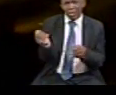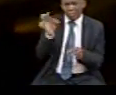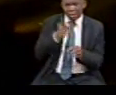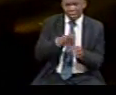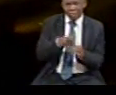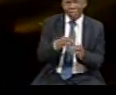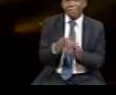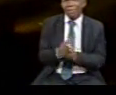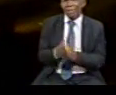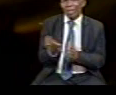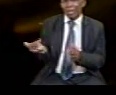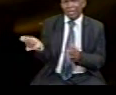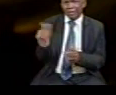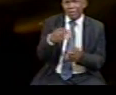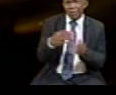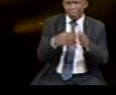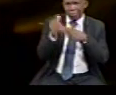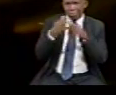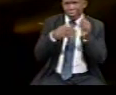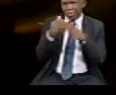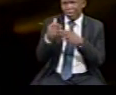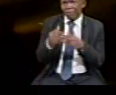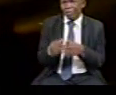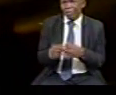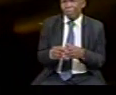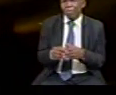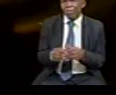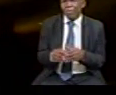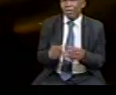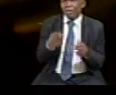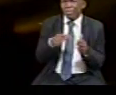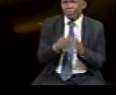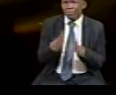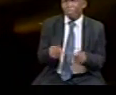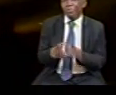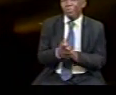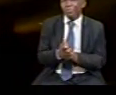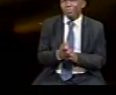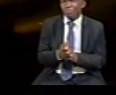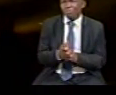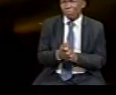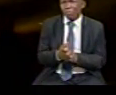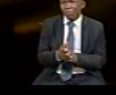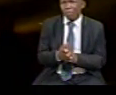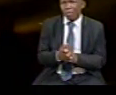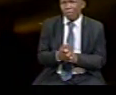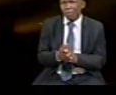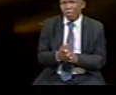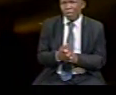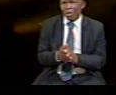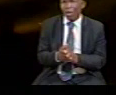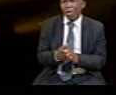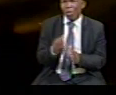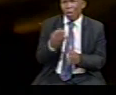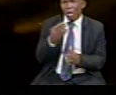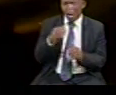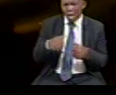building. The problem was how they got the money to do the building. At what